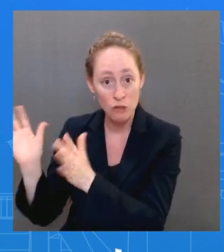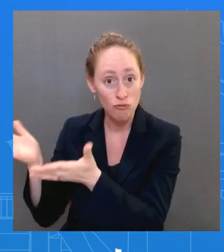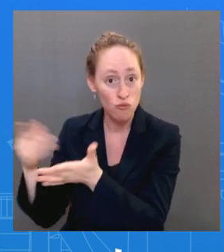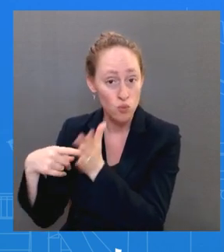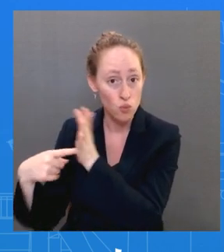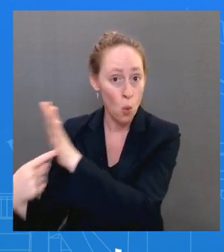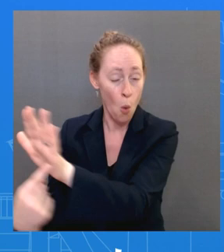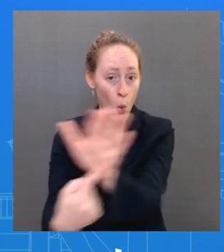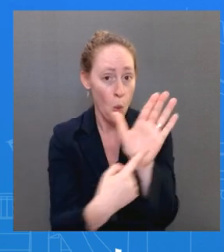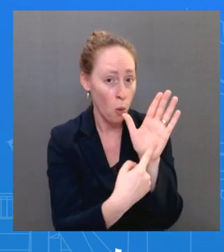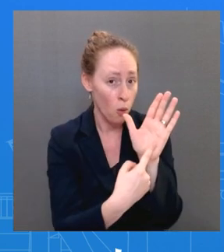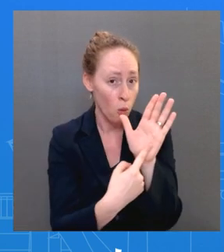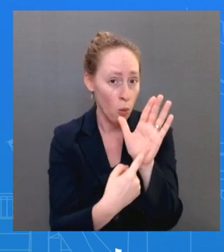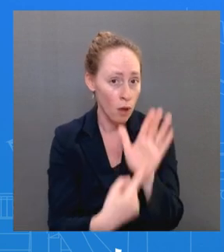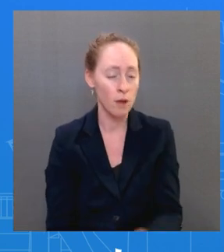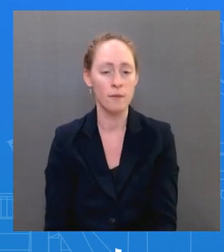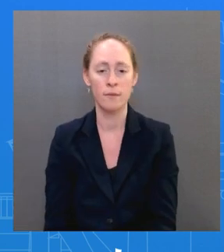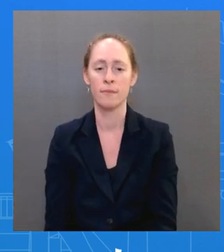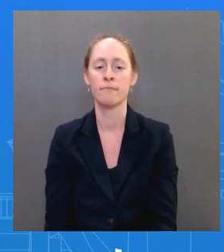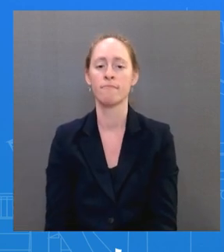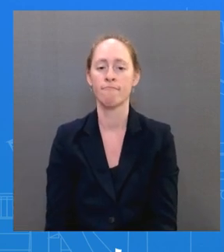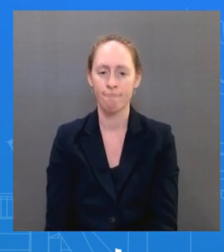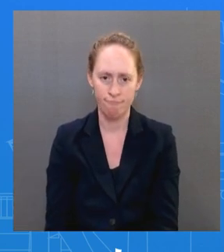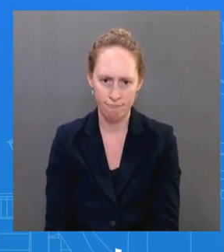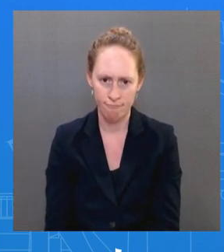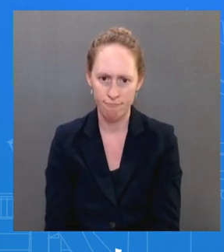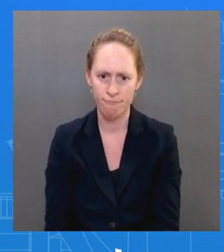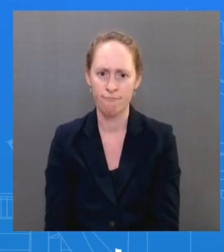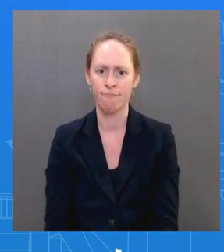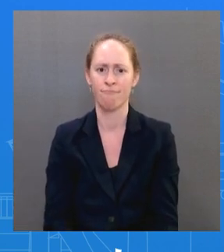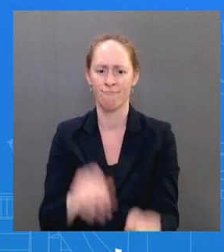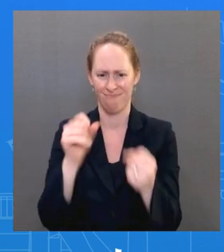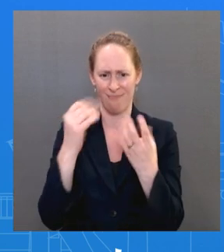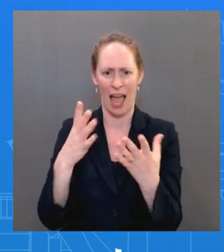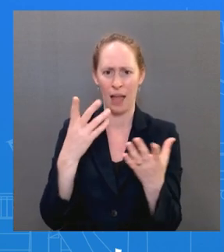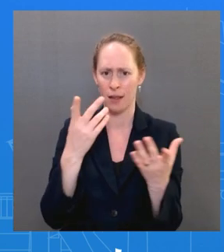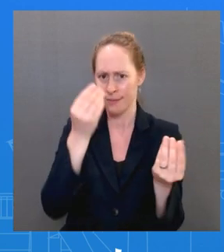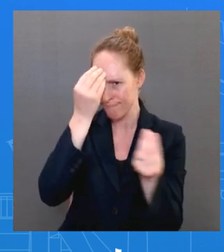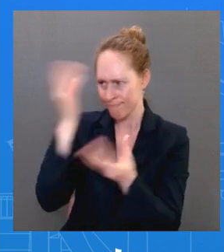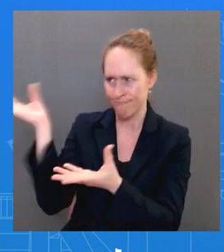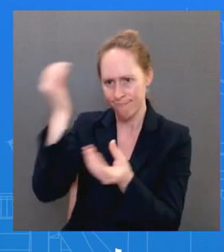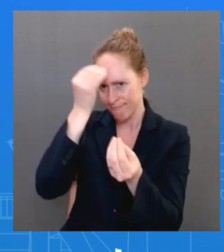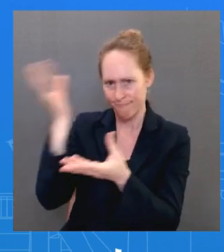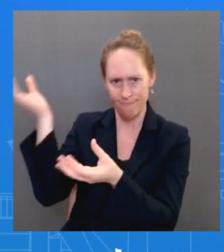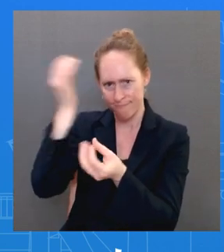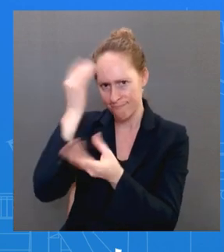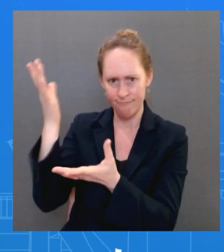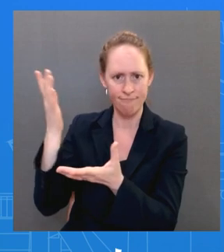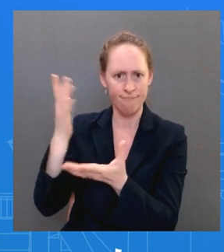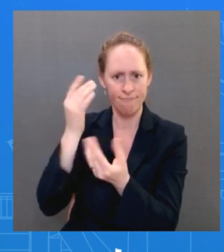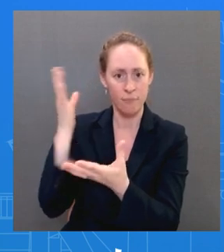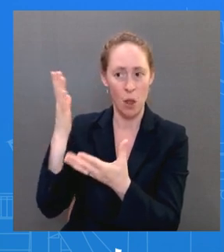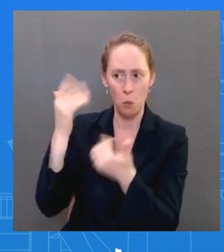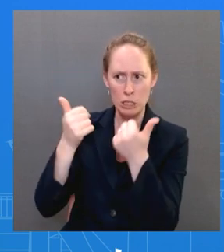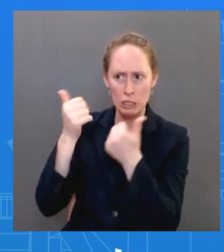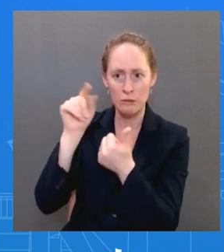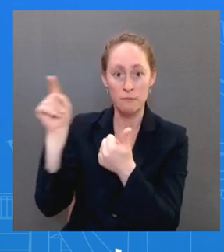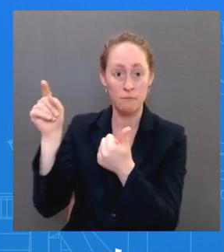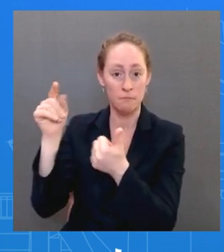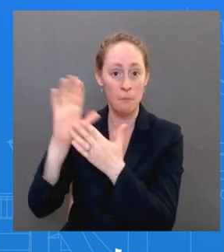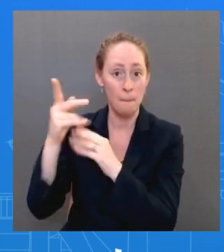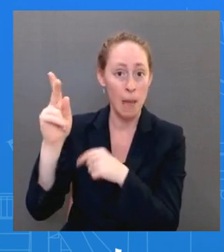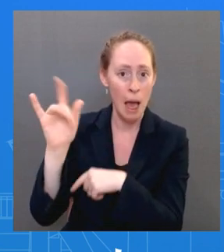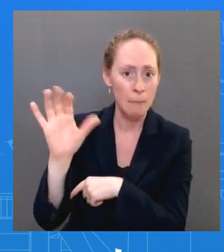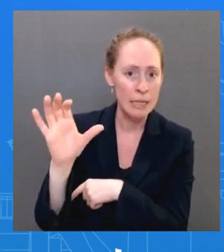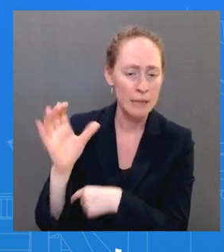from his advisors. I don't know which ones get made public. It's just an update on the status of monkeypox. Yeah, I would just look at that as an update